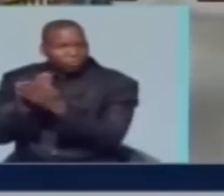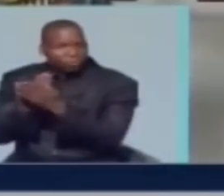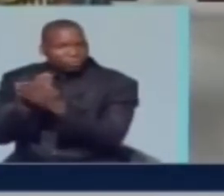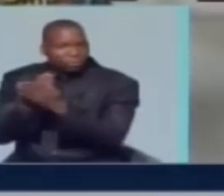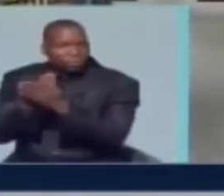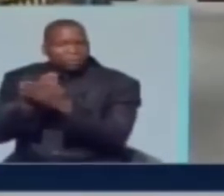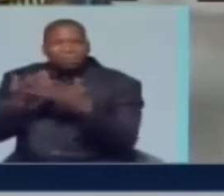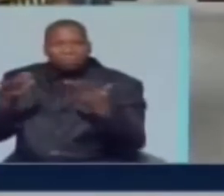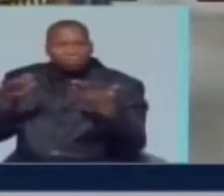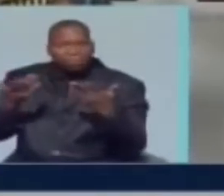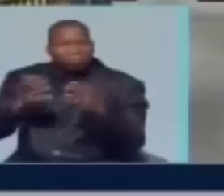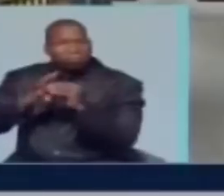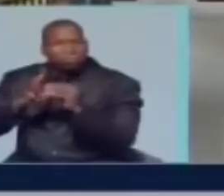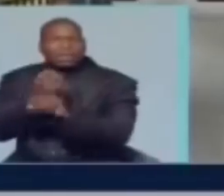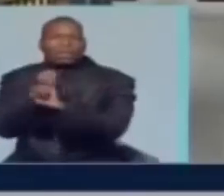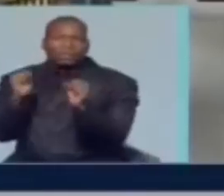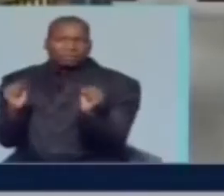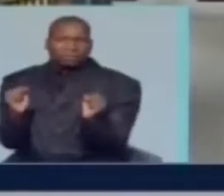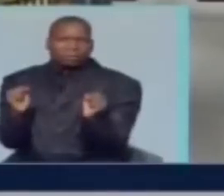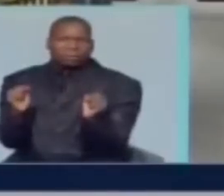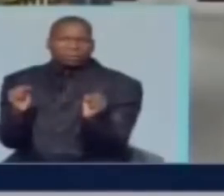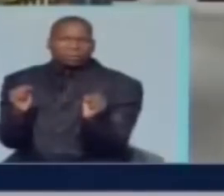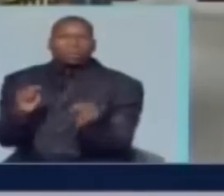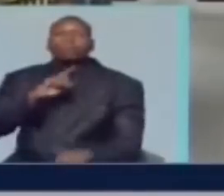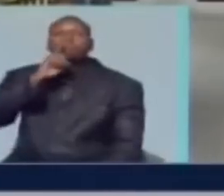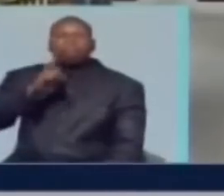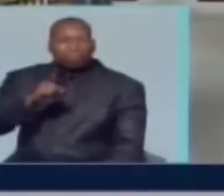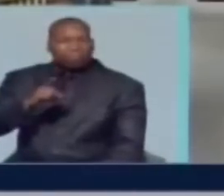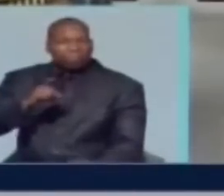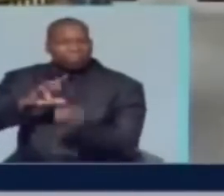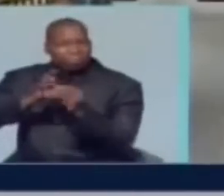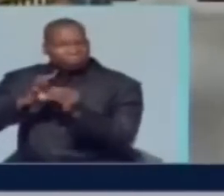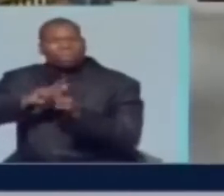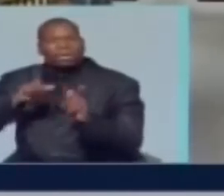current crisis. And yes, it is a crisis, but I believe that